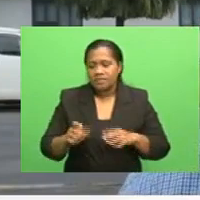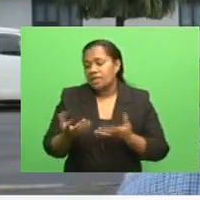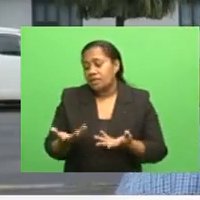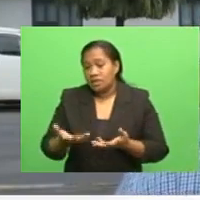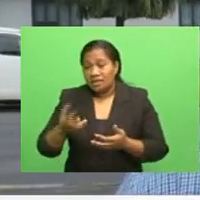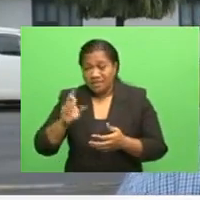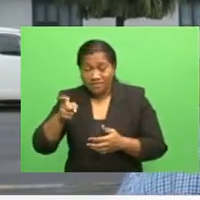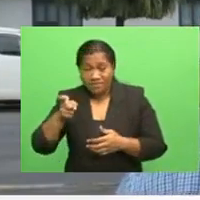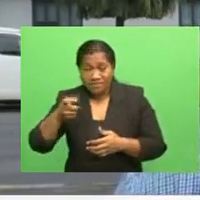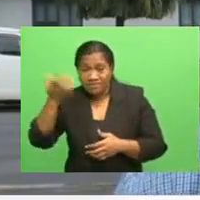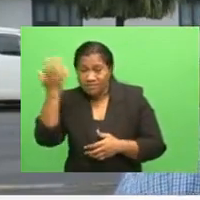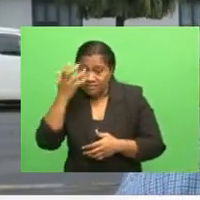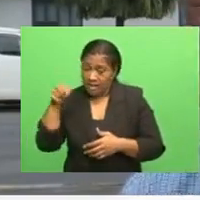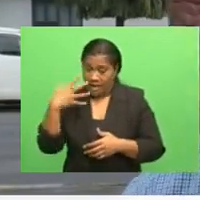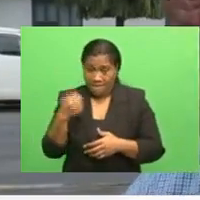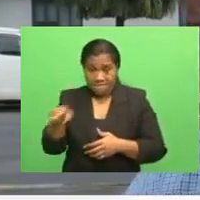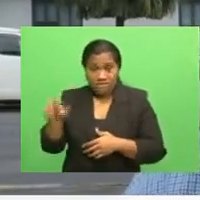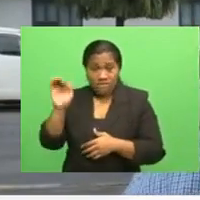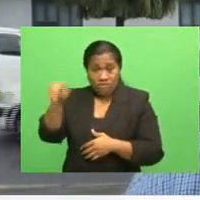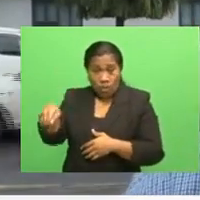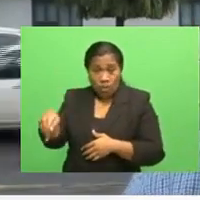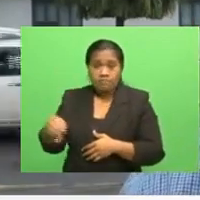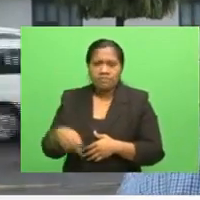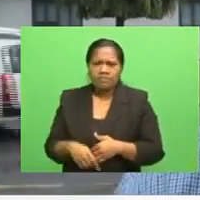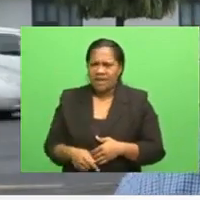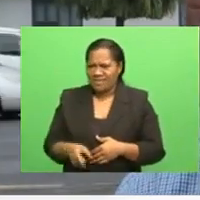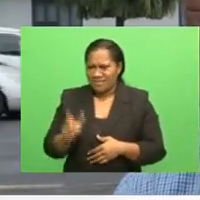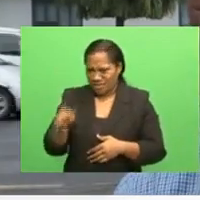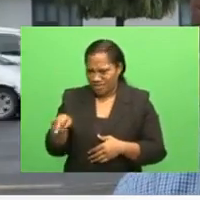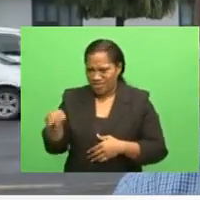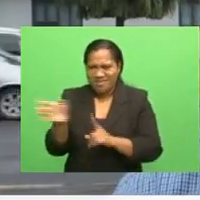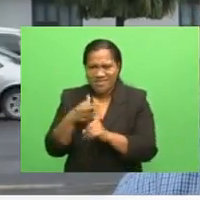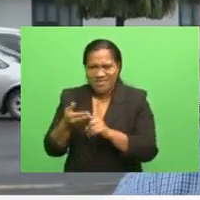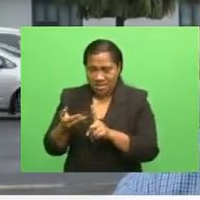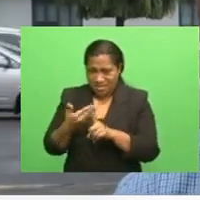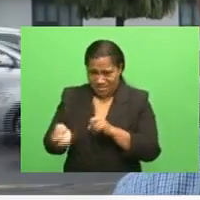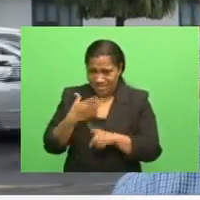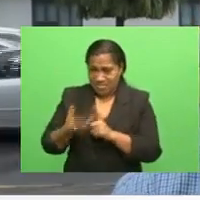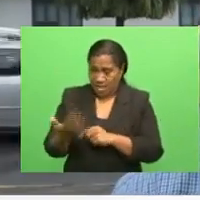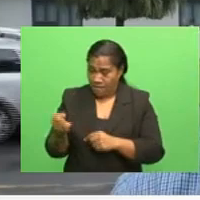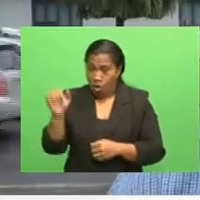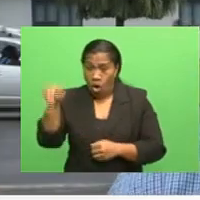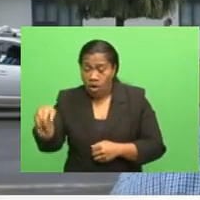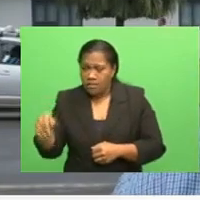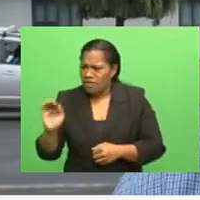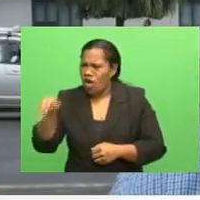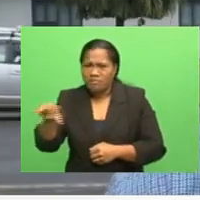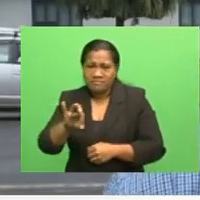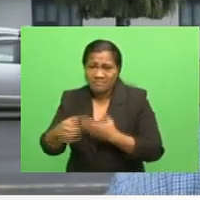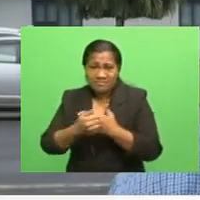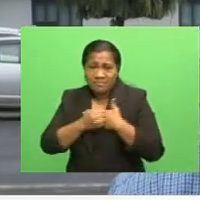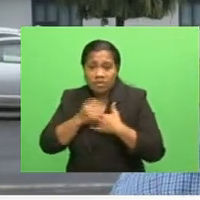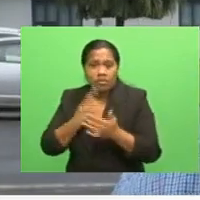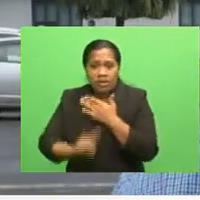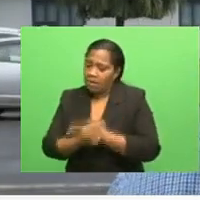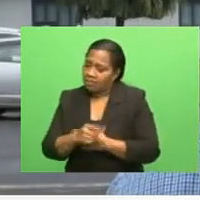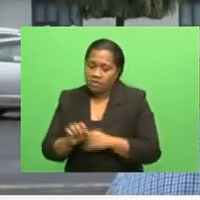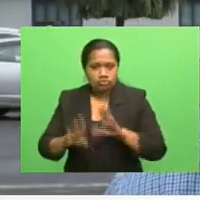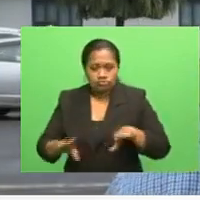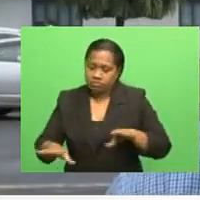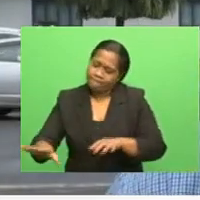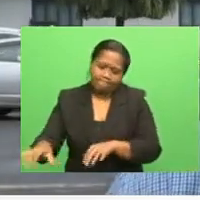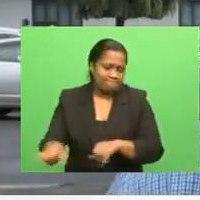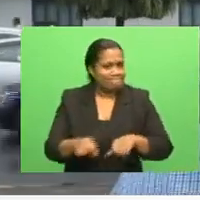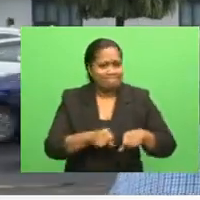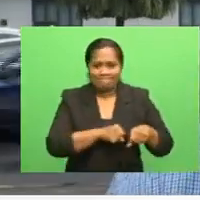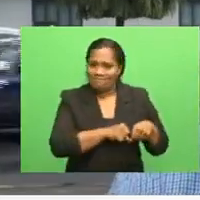home, and the perpetrator is within the home, and the home environment is not safe, then if we have to remove the children, we'll have to remove the